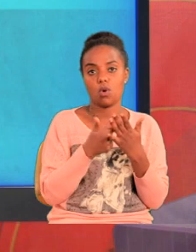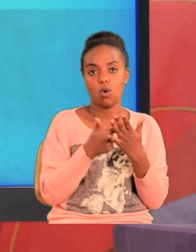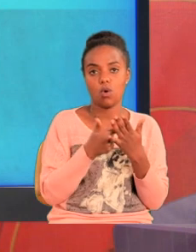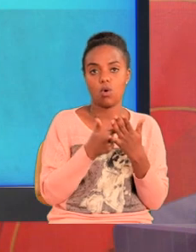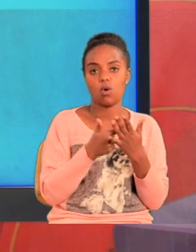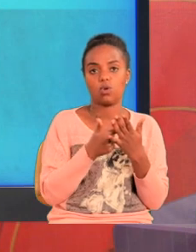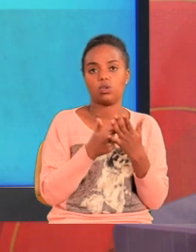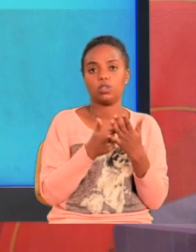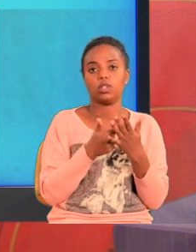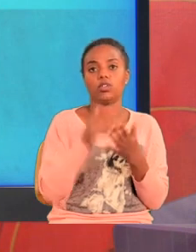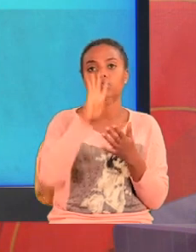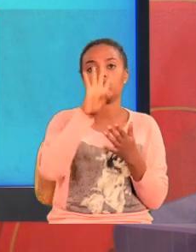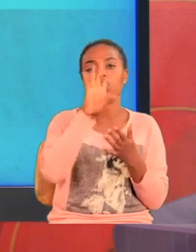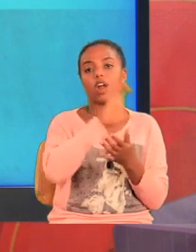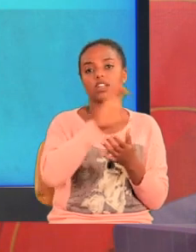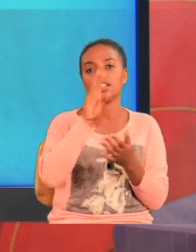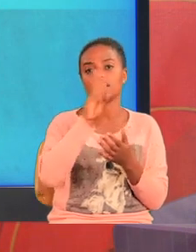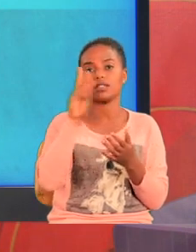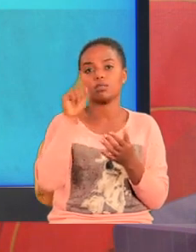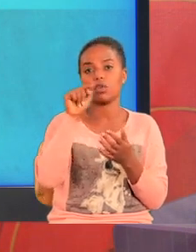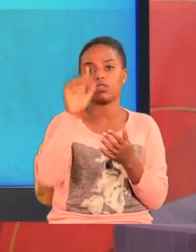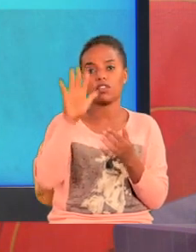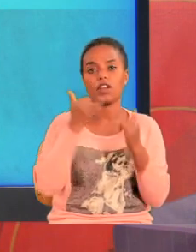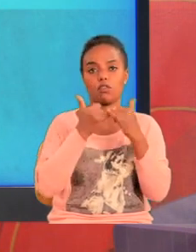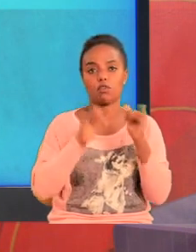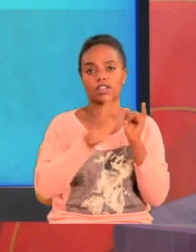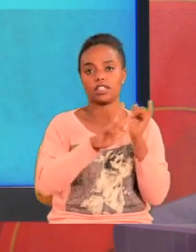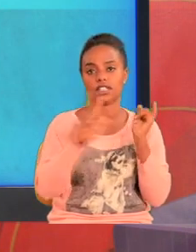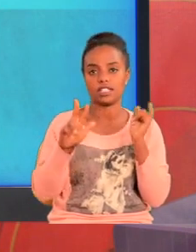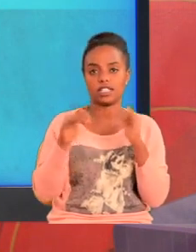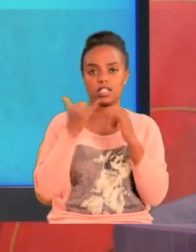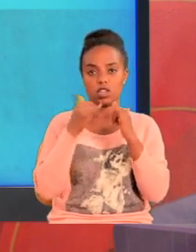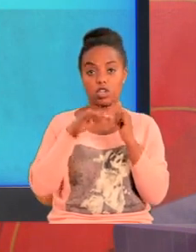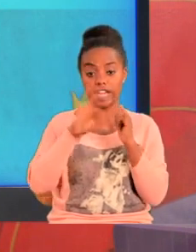you will have 466.5 divided by 33, you get